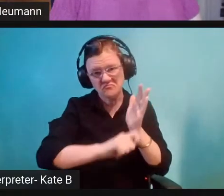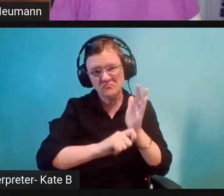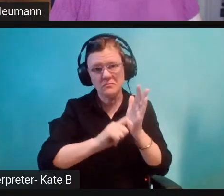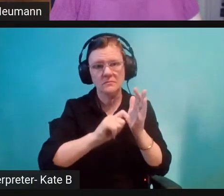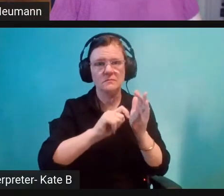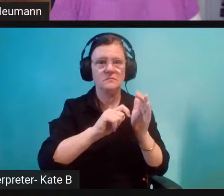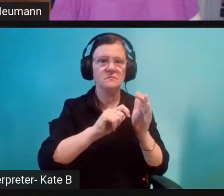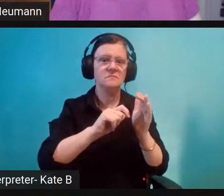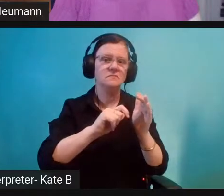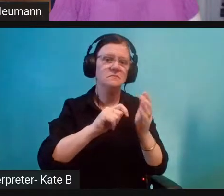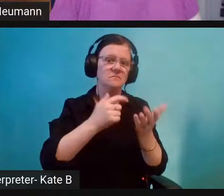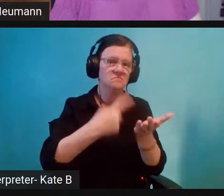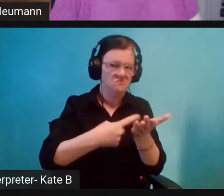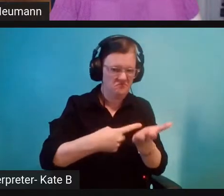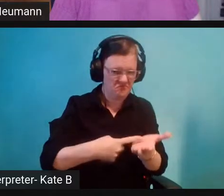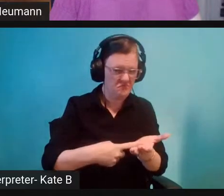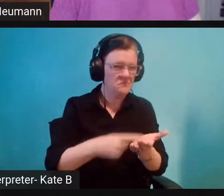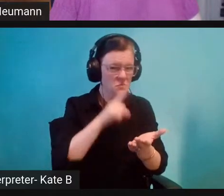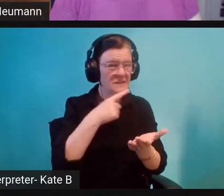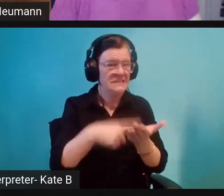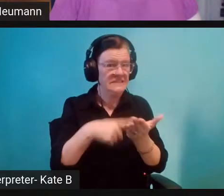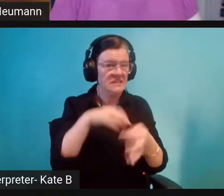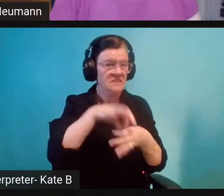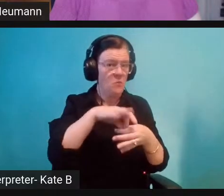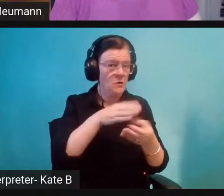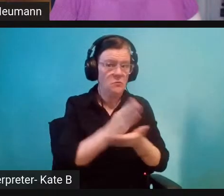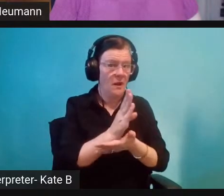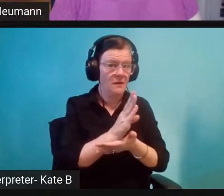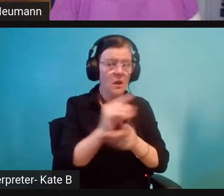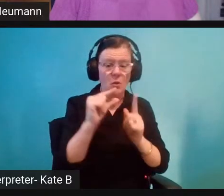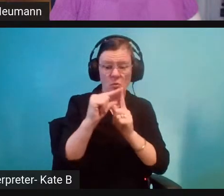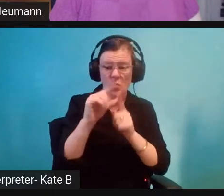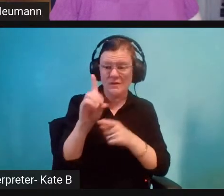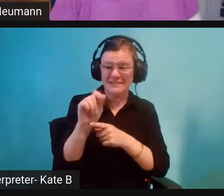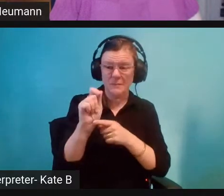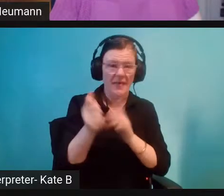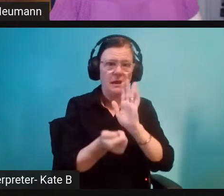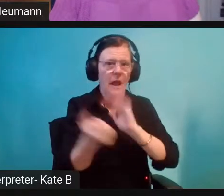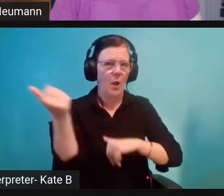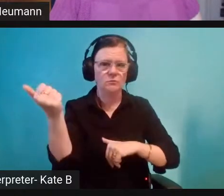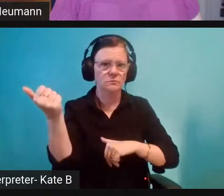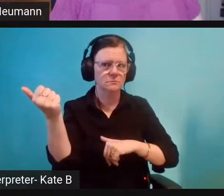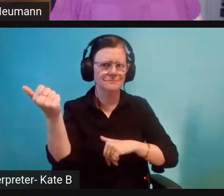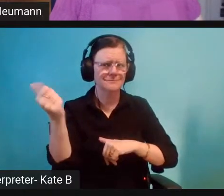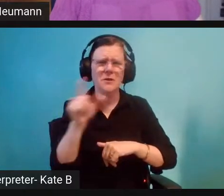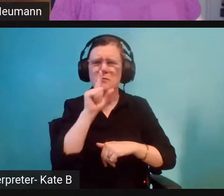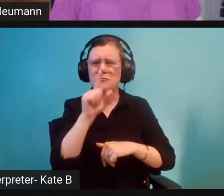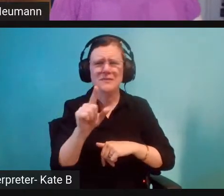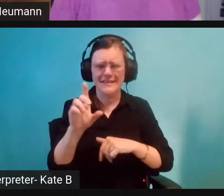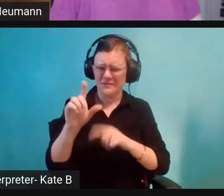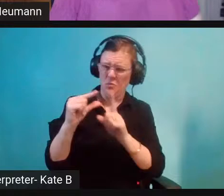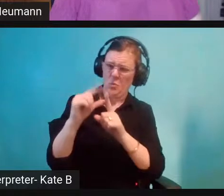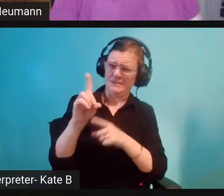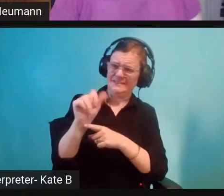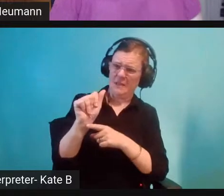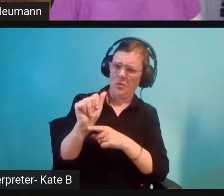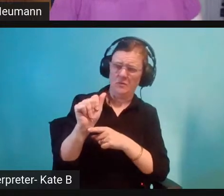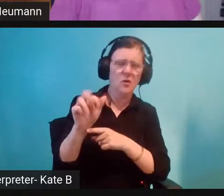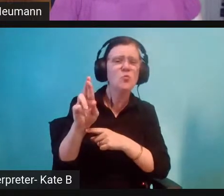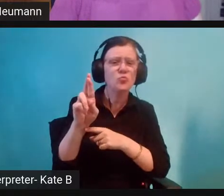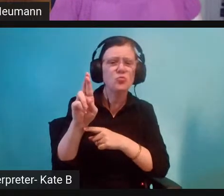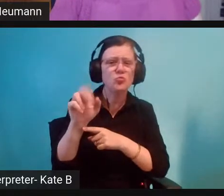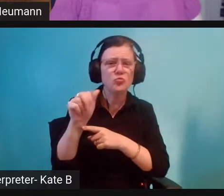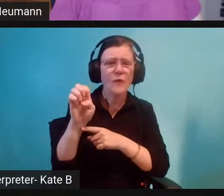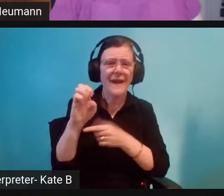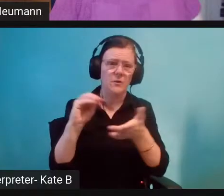affected by these voting laws, the word disabled people is hardly ever mentioned. So I